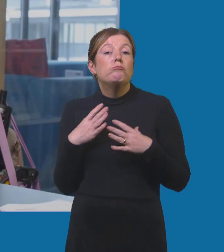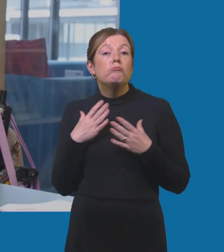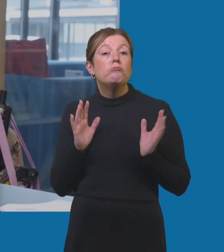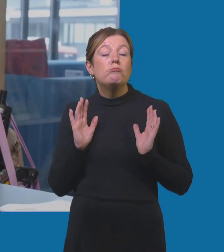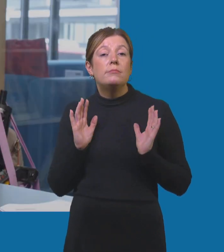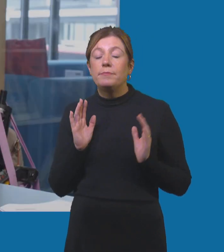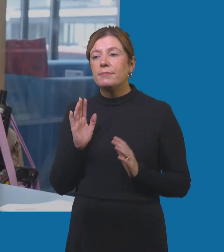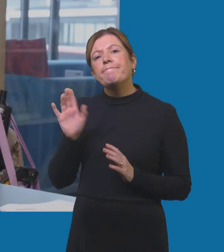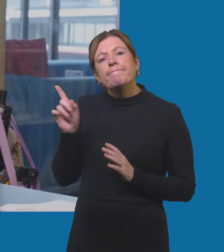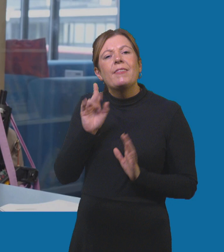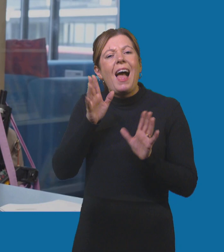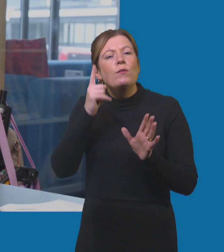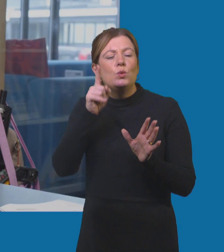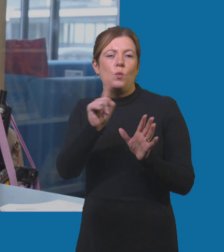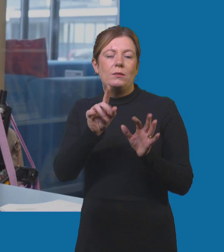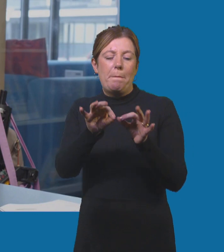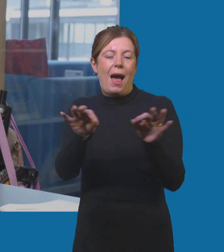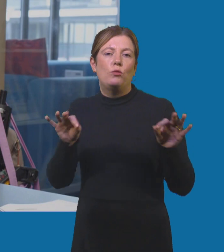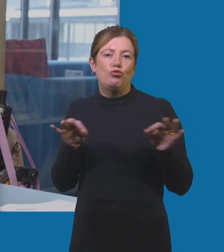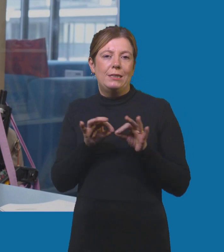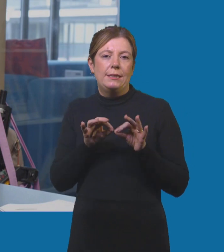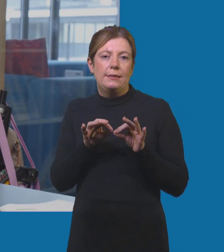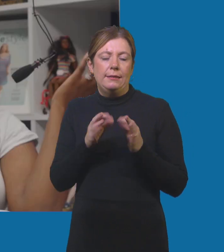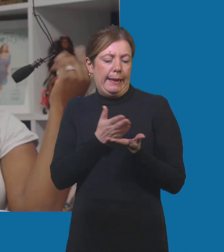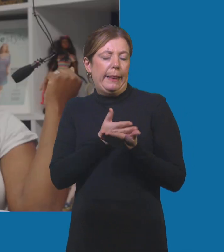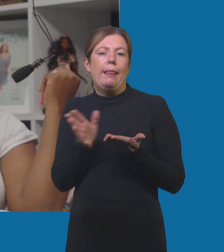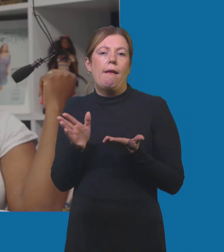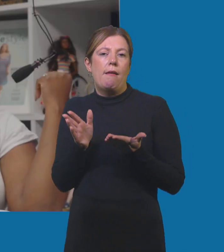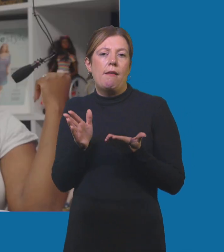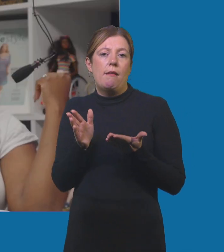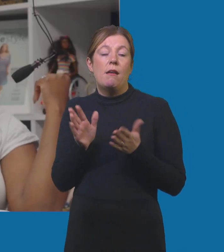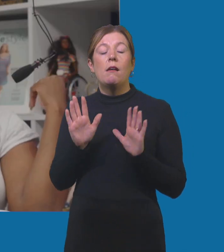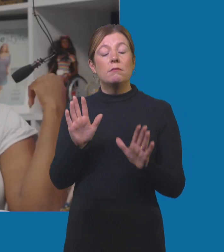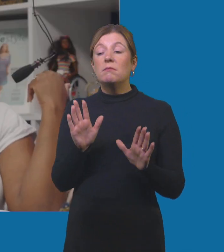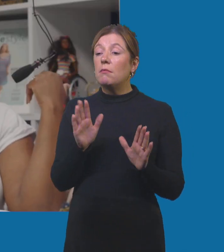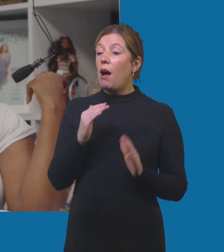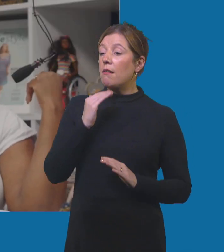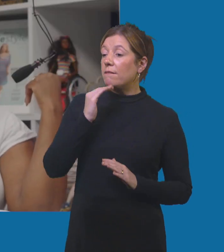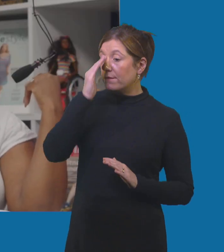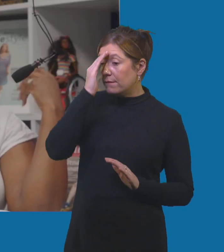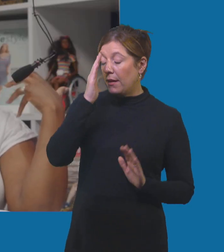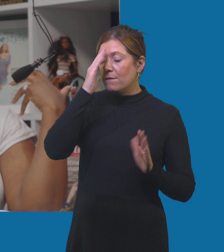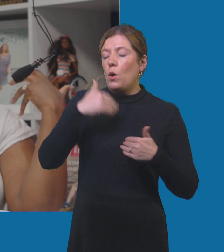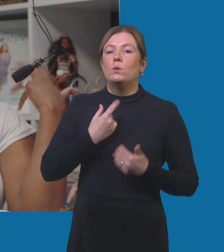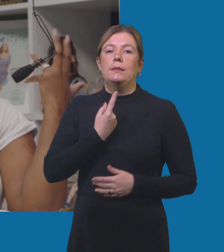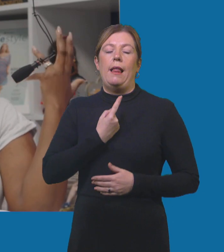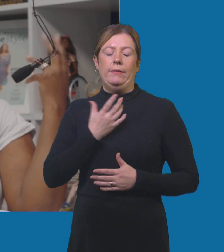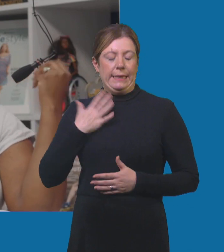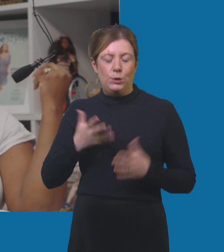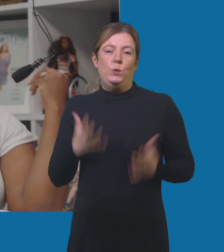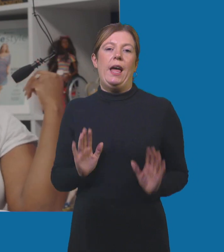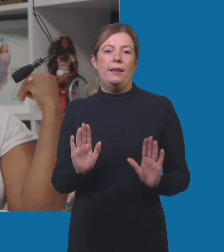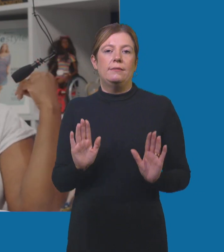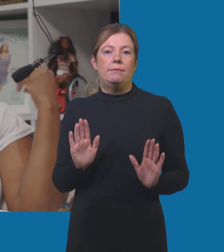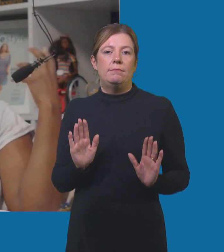as well, and just knowing how much you can give. And sometimes it's okay, like you said, just to kick back and just have a you day and not feel like you need to be